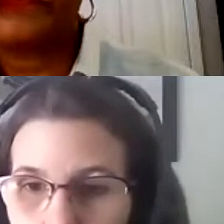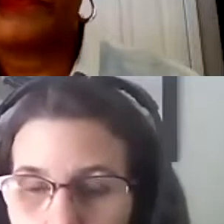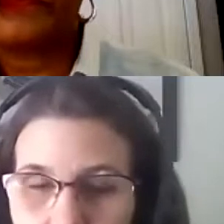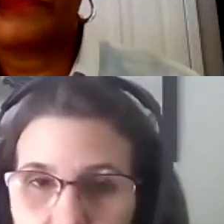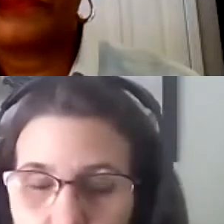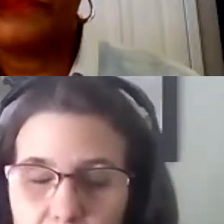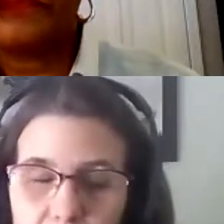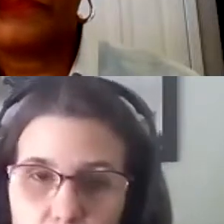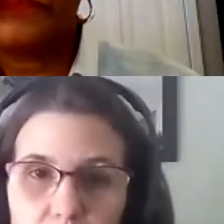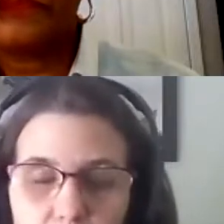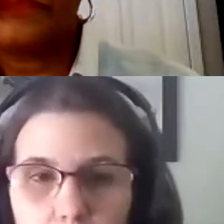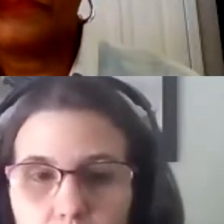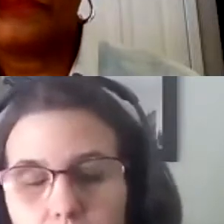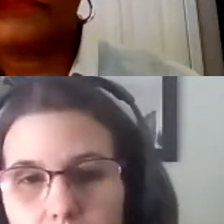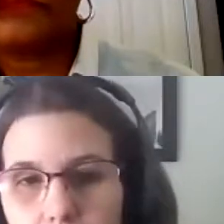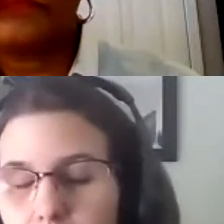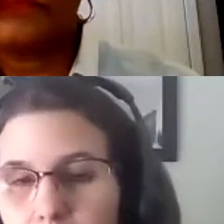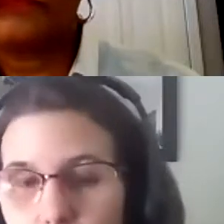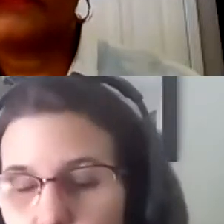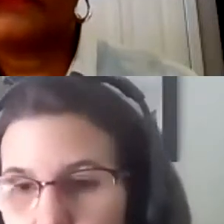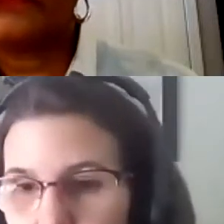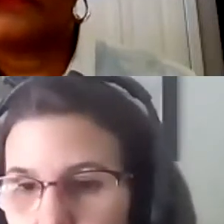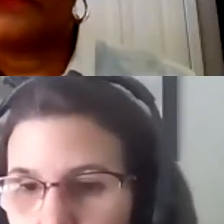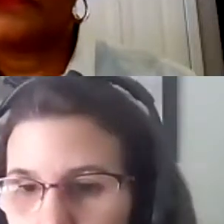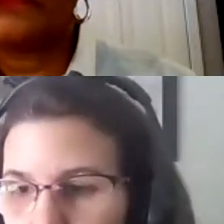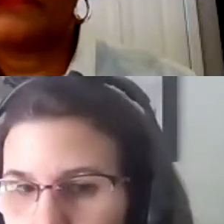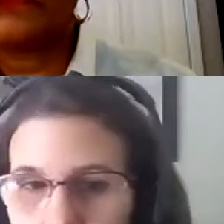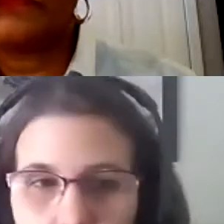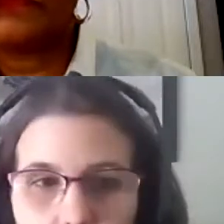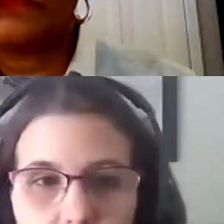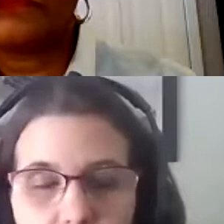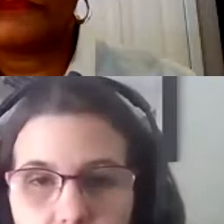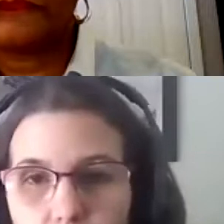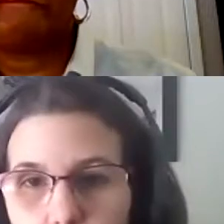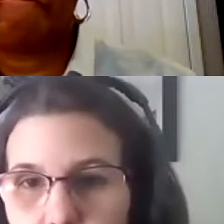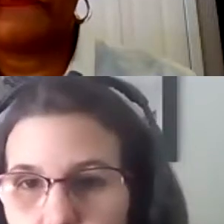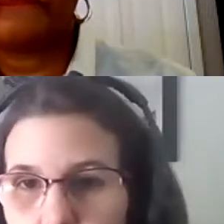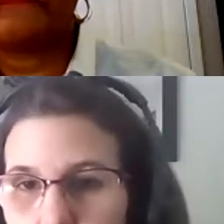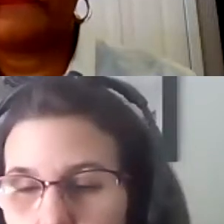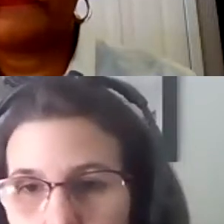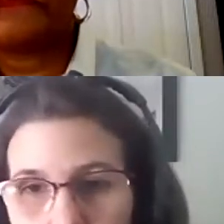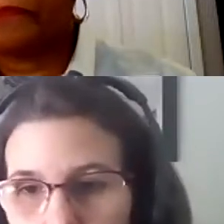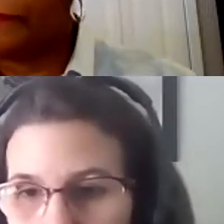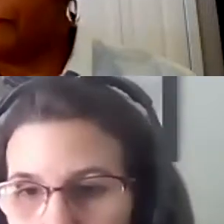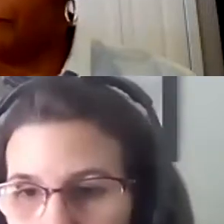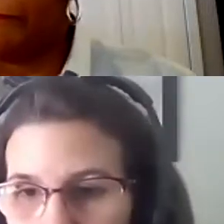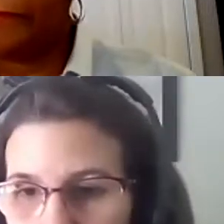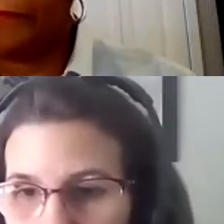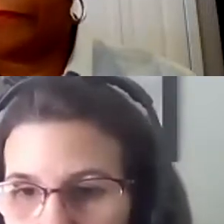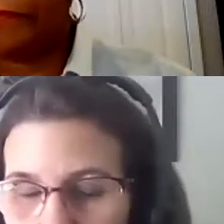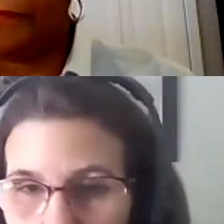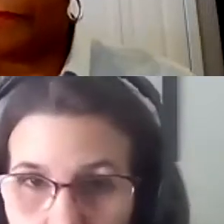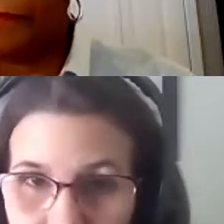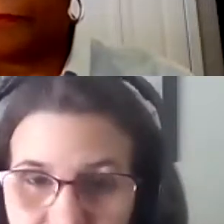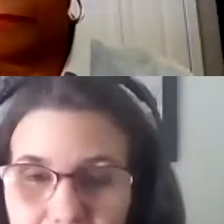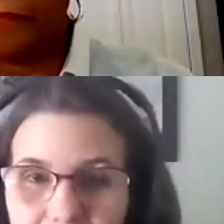a companion product with those tables or anything like that, but we can certainly provide data information. We